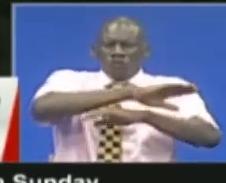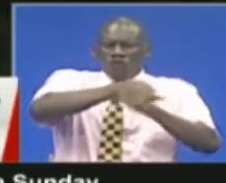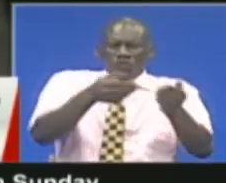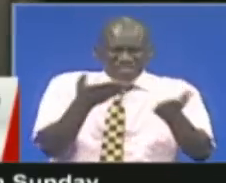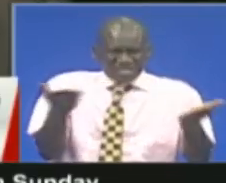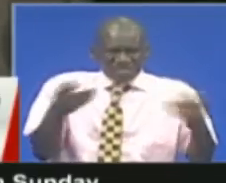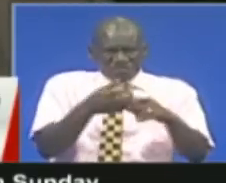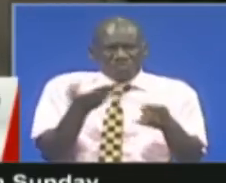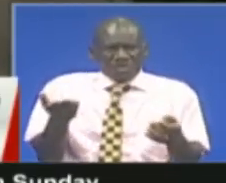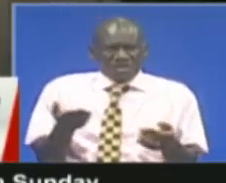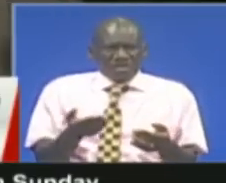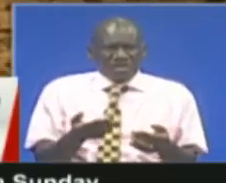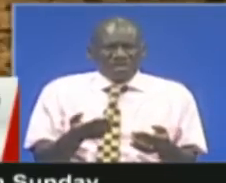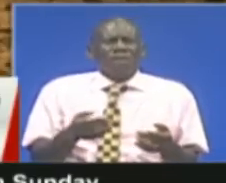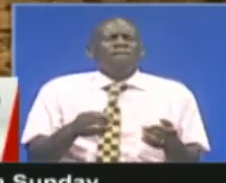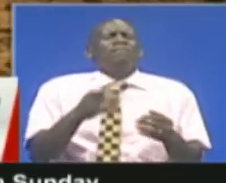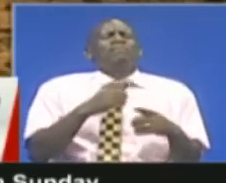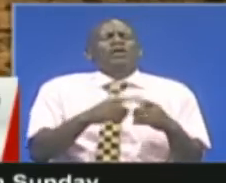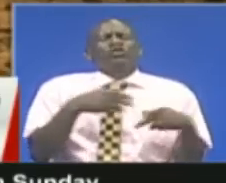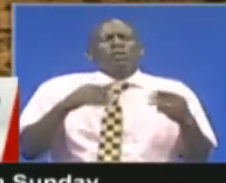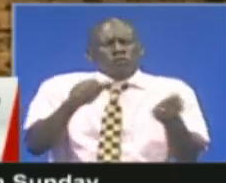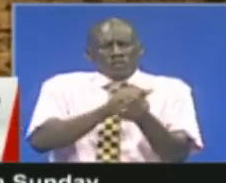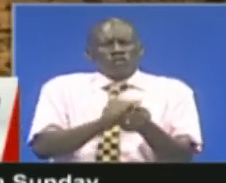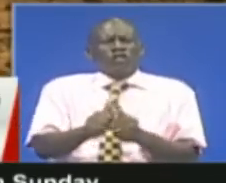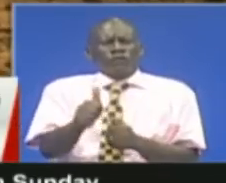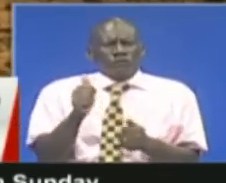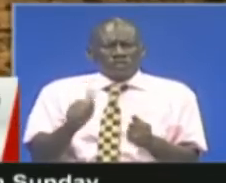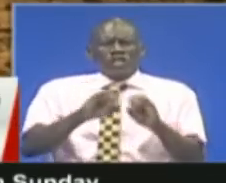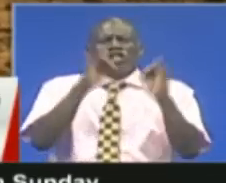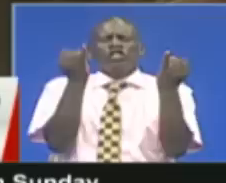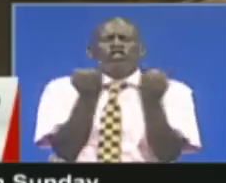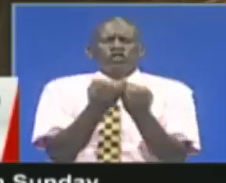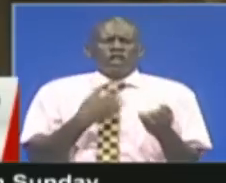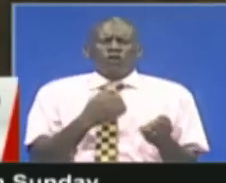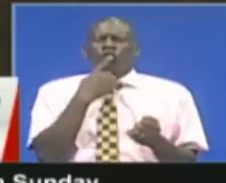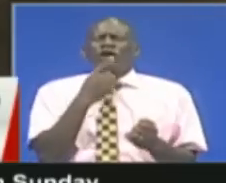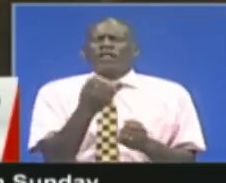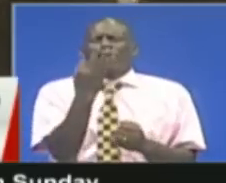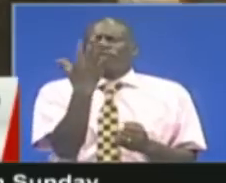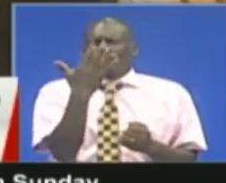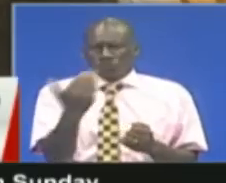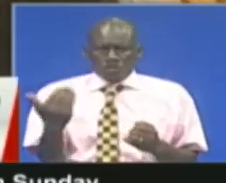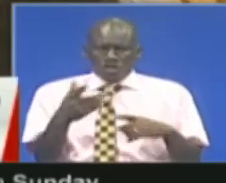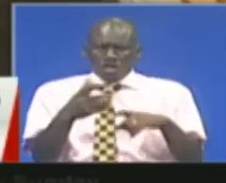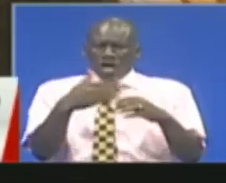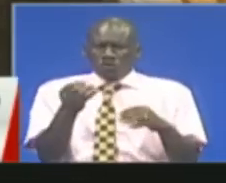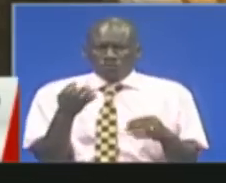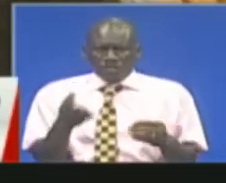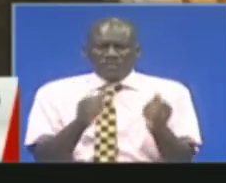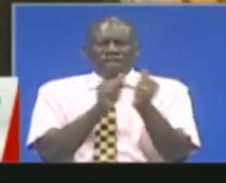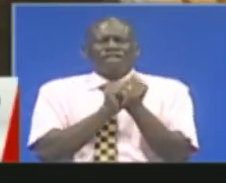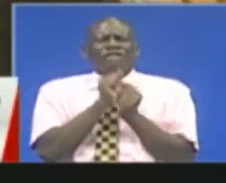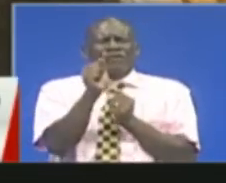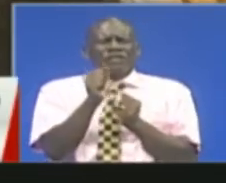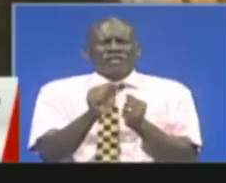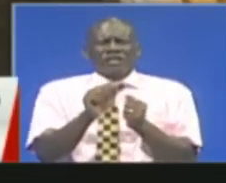here. It was not possible. The institution is home to 135 children. Out of these, 15 are